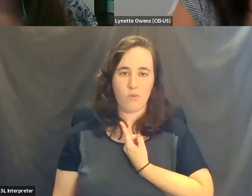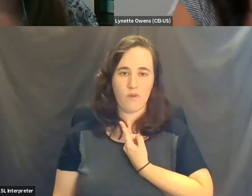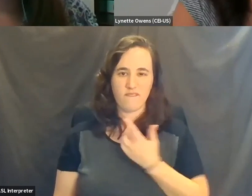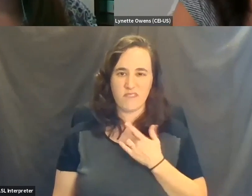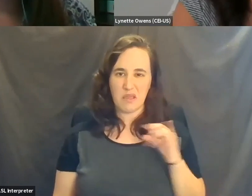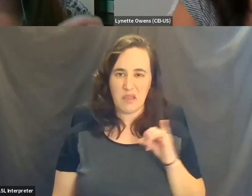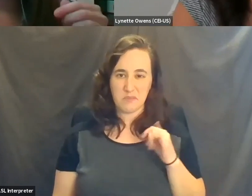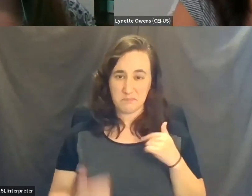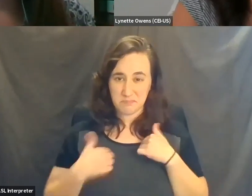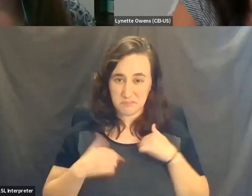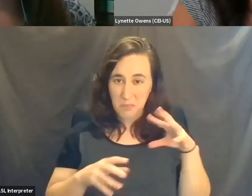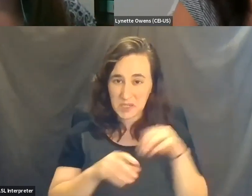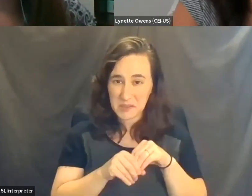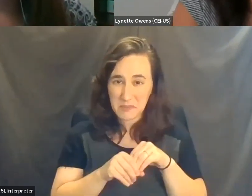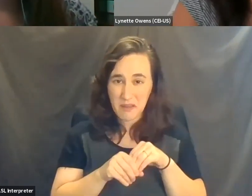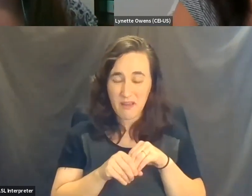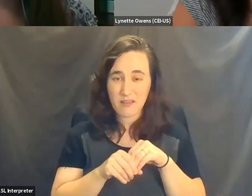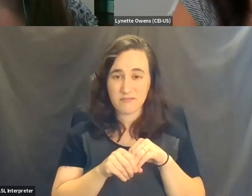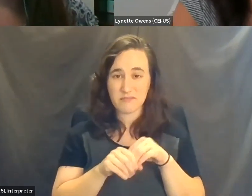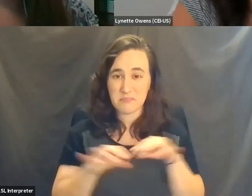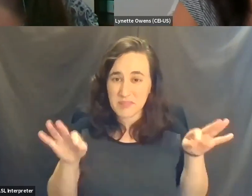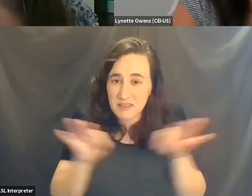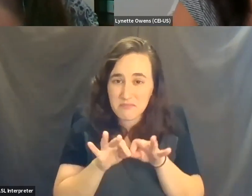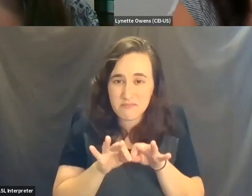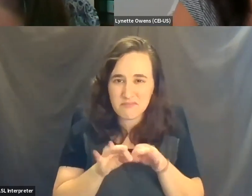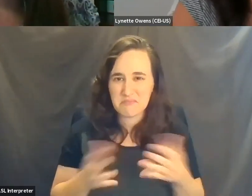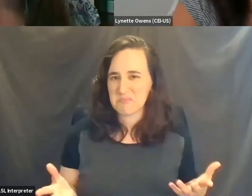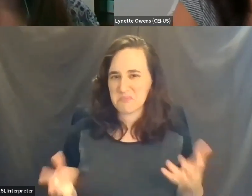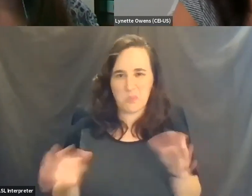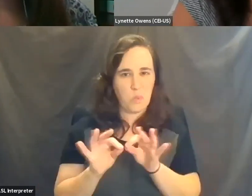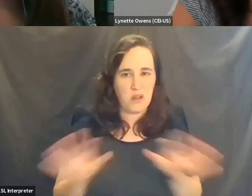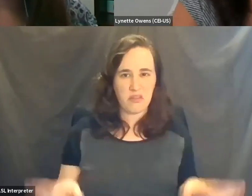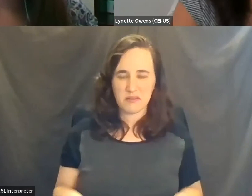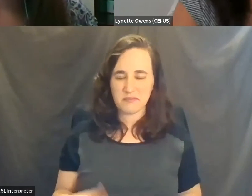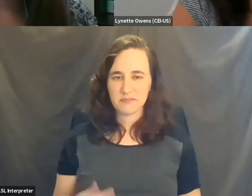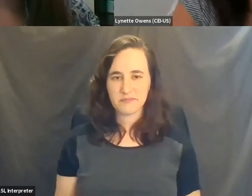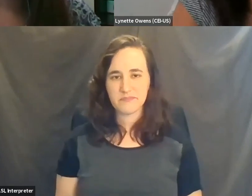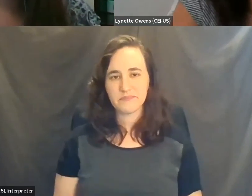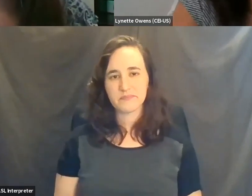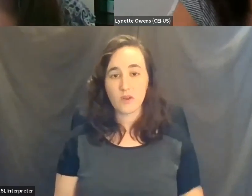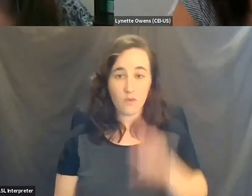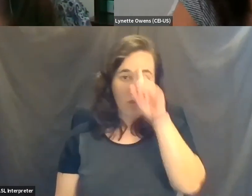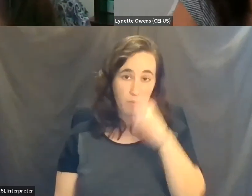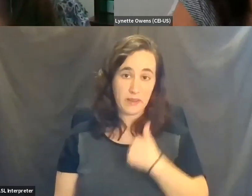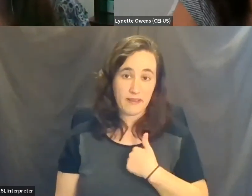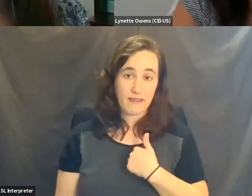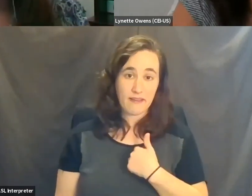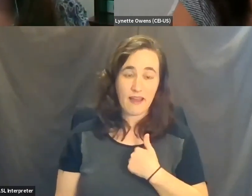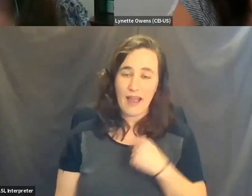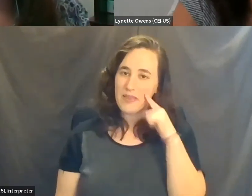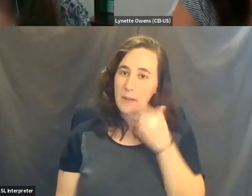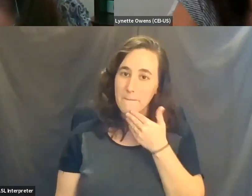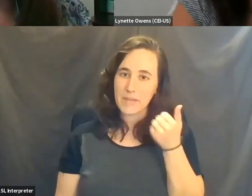to the community that's being created. So my feeling is let's get smaller groups